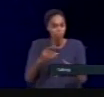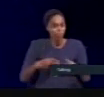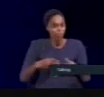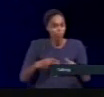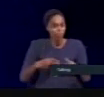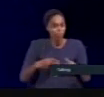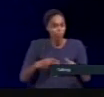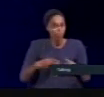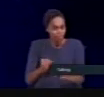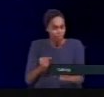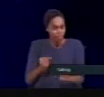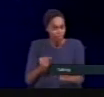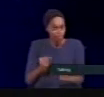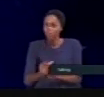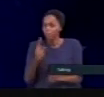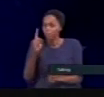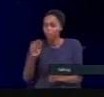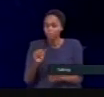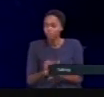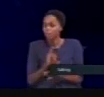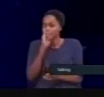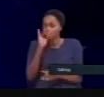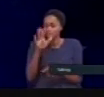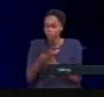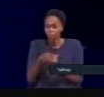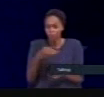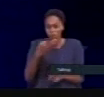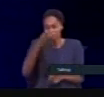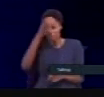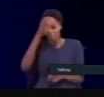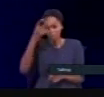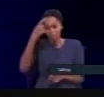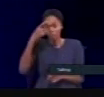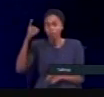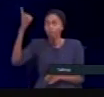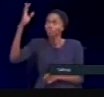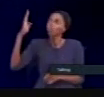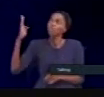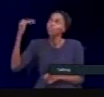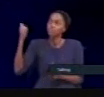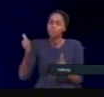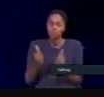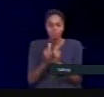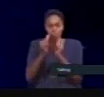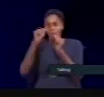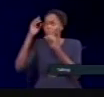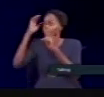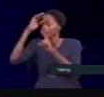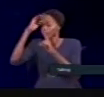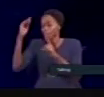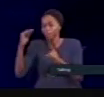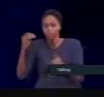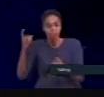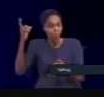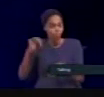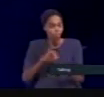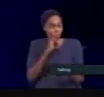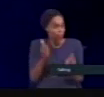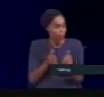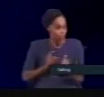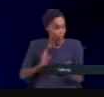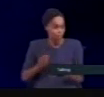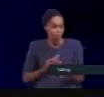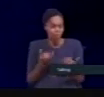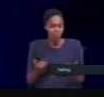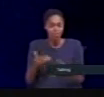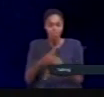all that were oppressed of the devil, for God was with him. God is with us tonight. God is